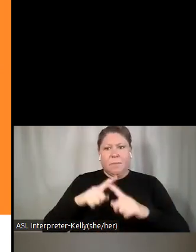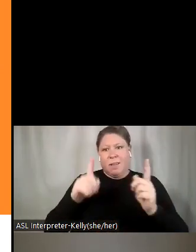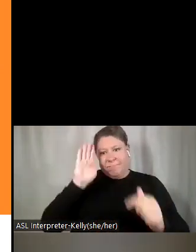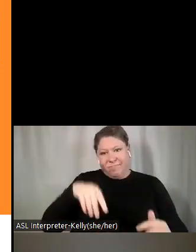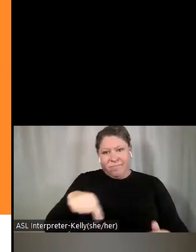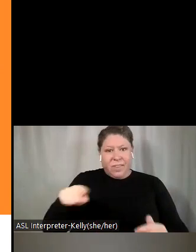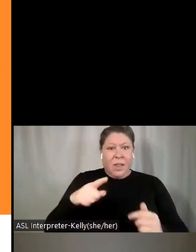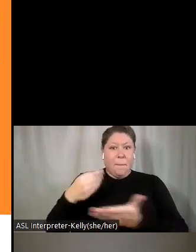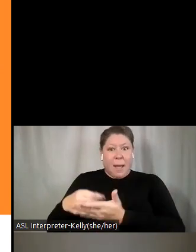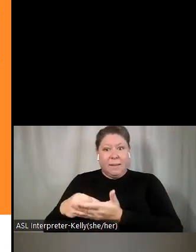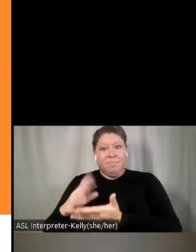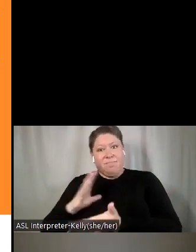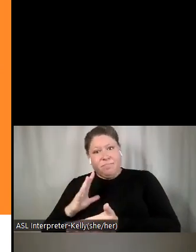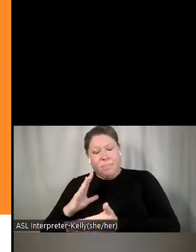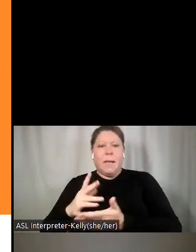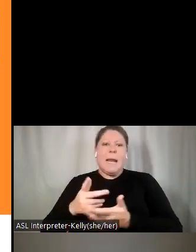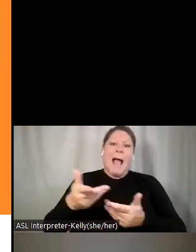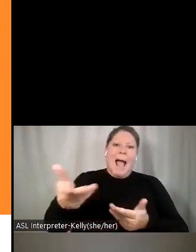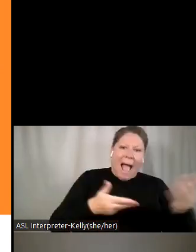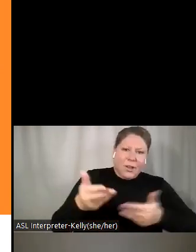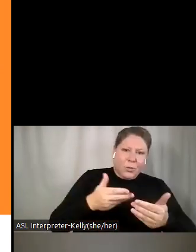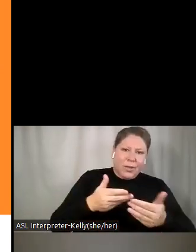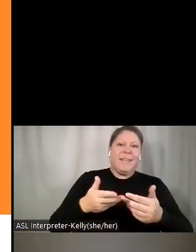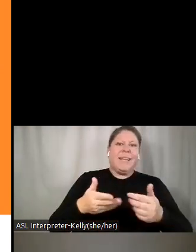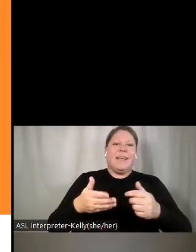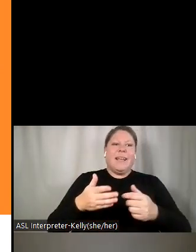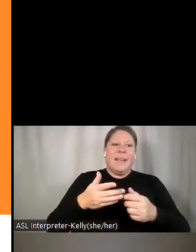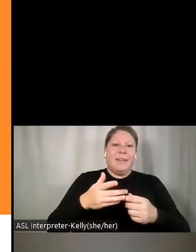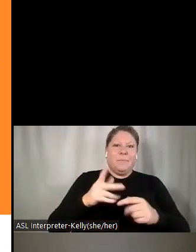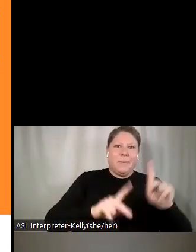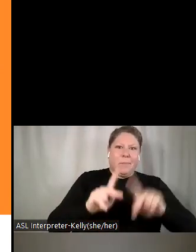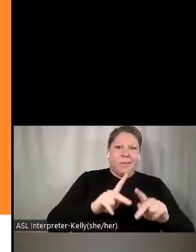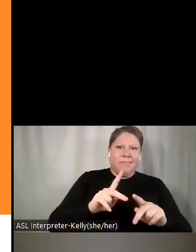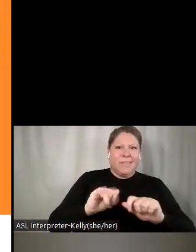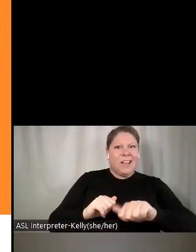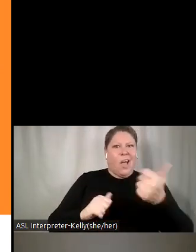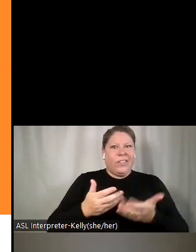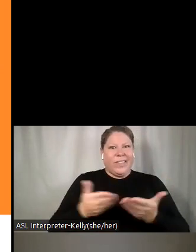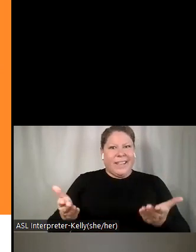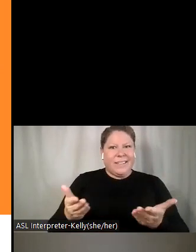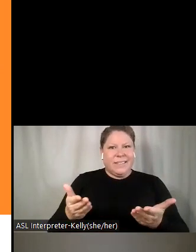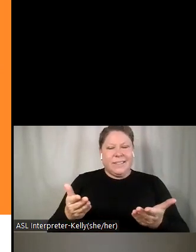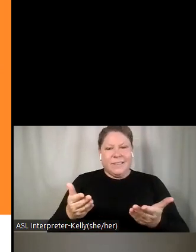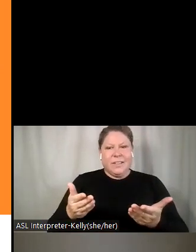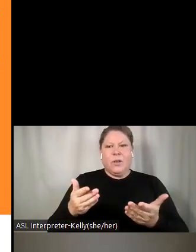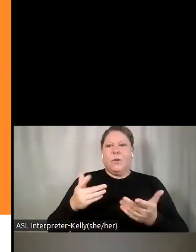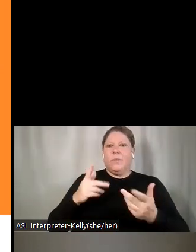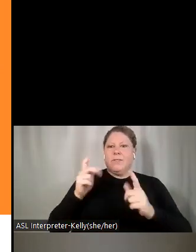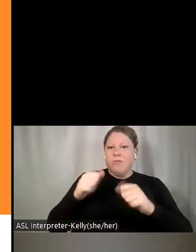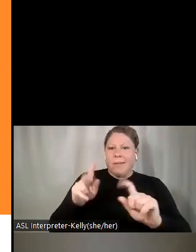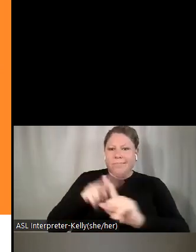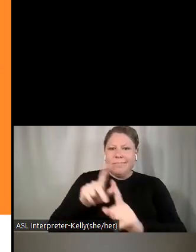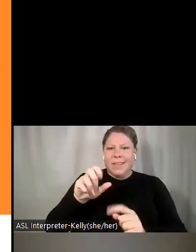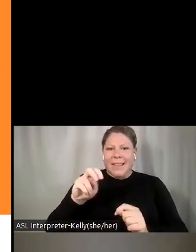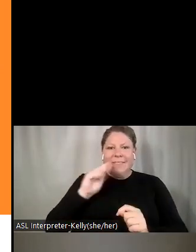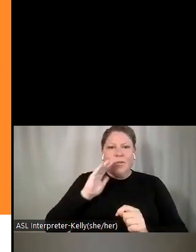one thing, but hiring and filling positions is another. So we've been employing multiple lean practices and methods, such as mapping our